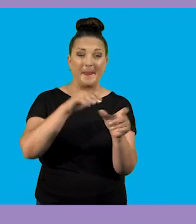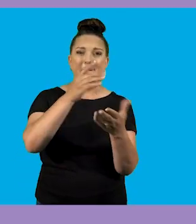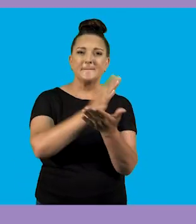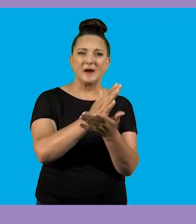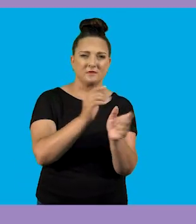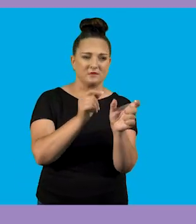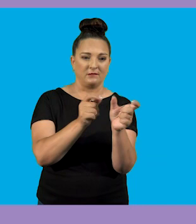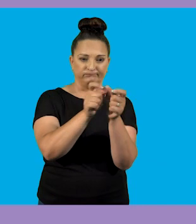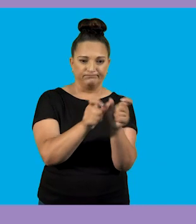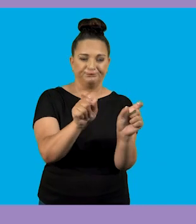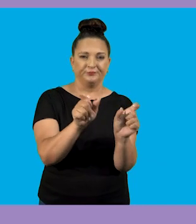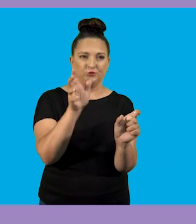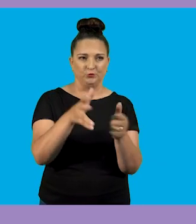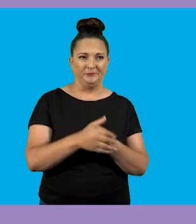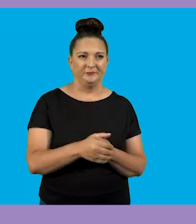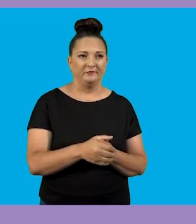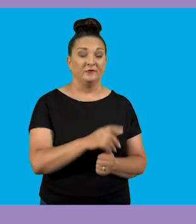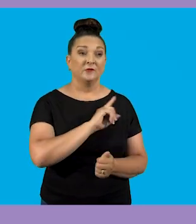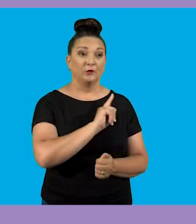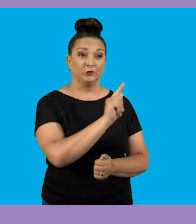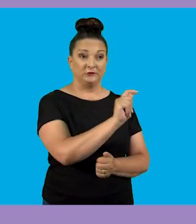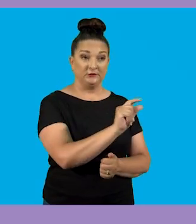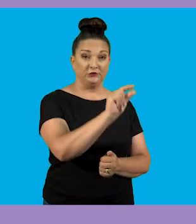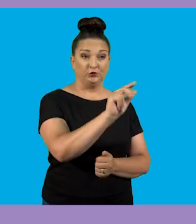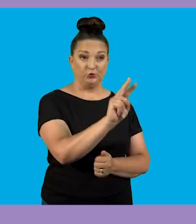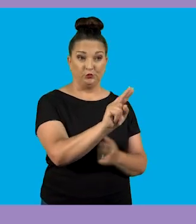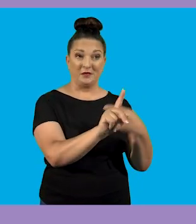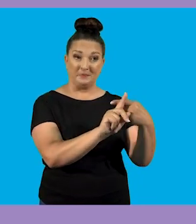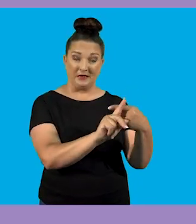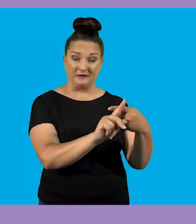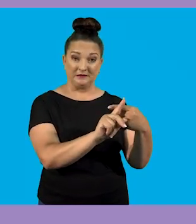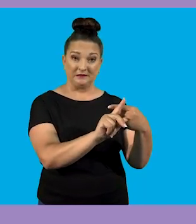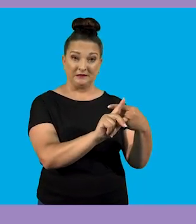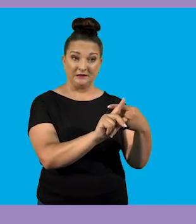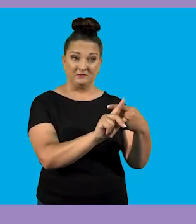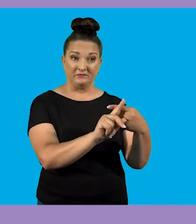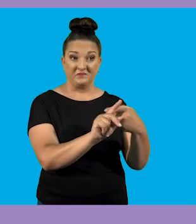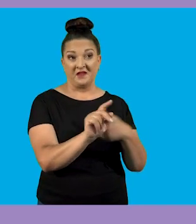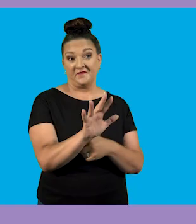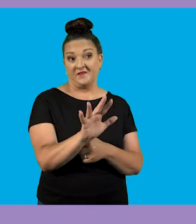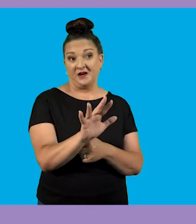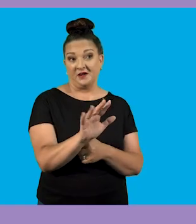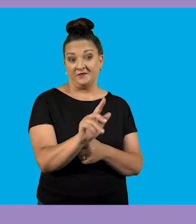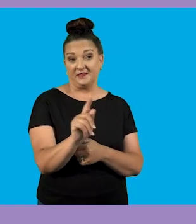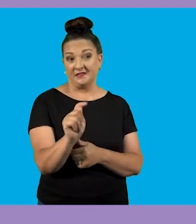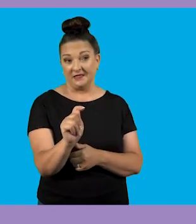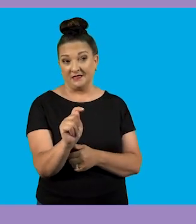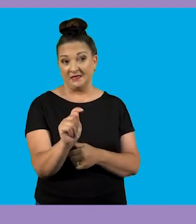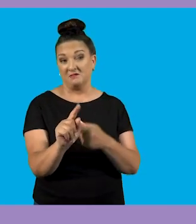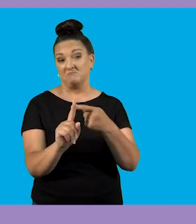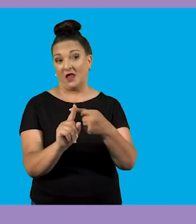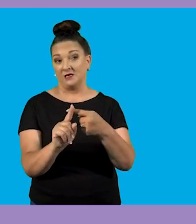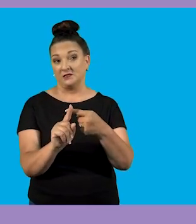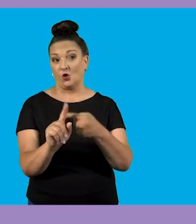term. So we are going to say there a t squared plus 5t